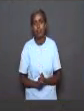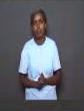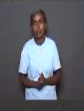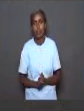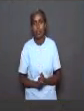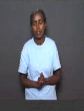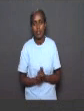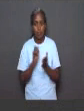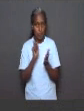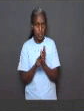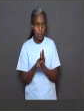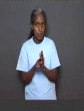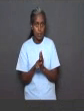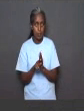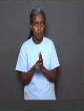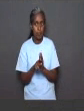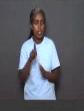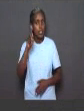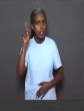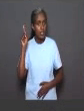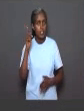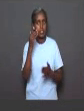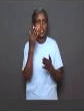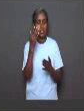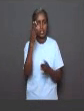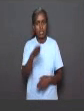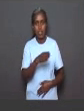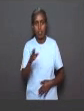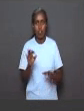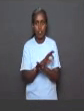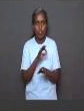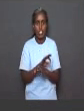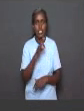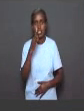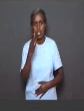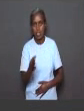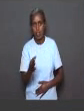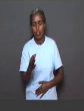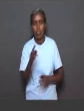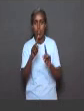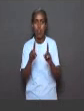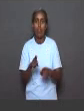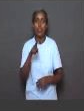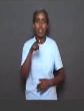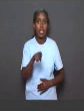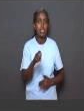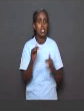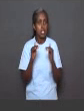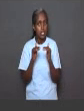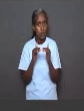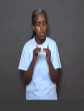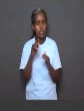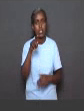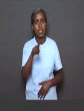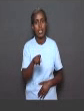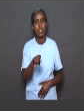For example, here is the graph of the function f of x equals